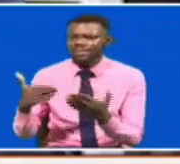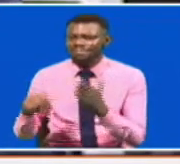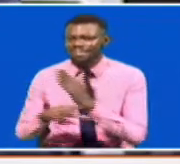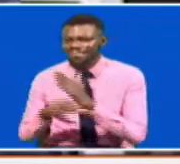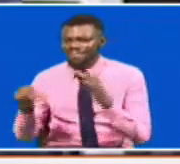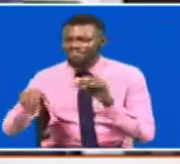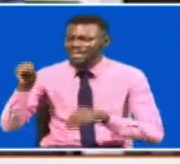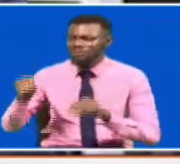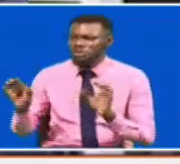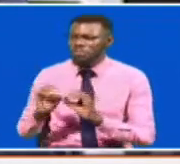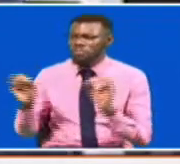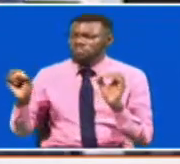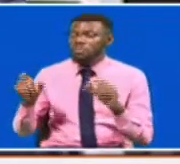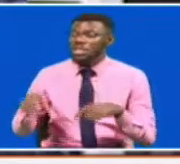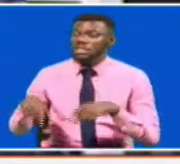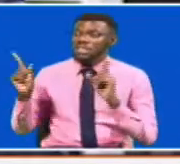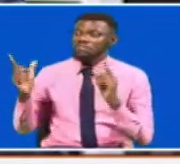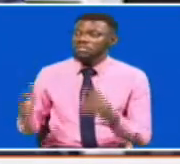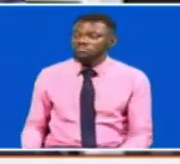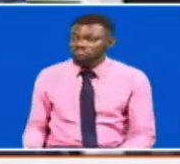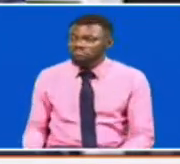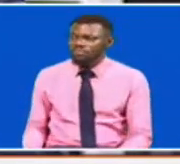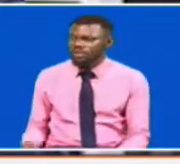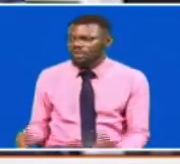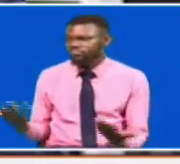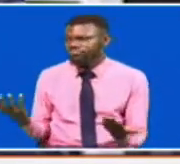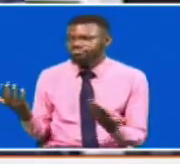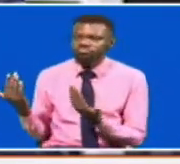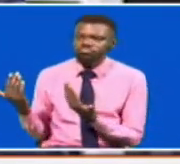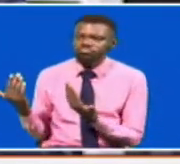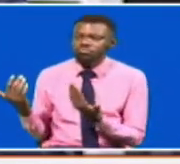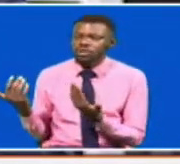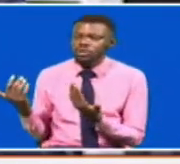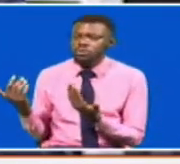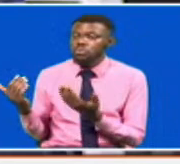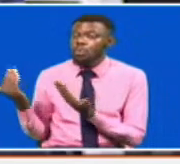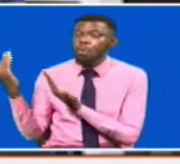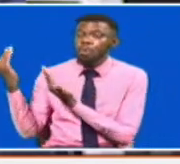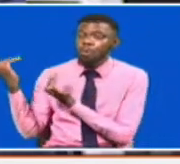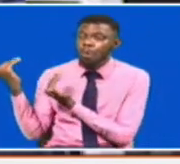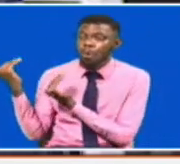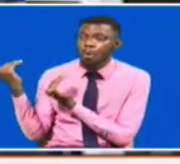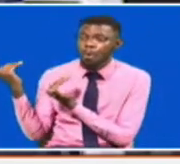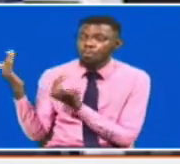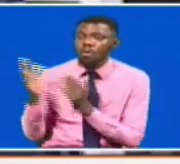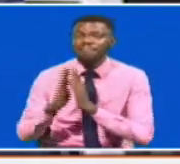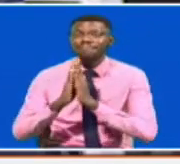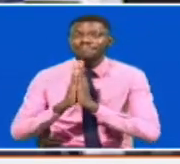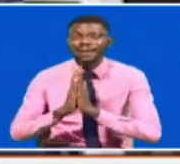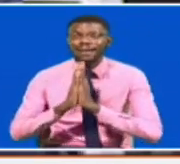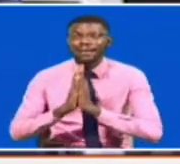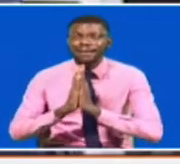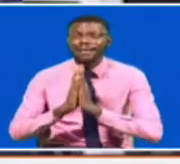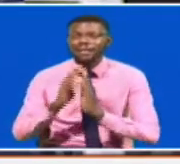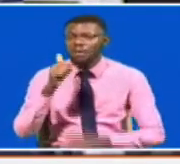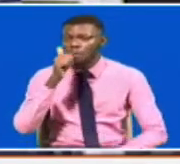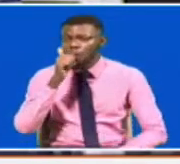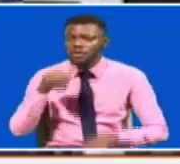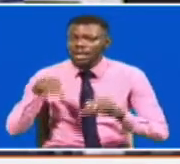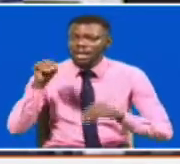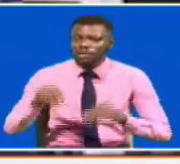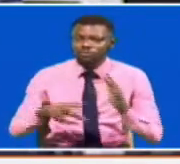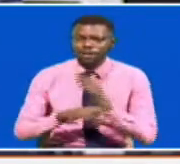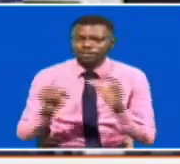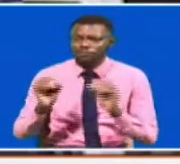You cannot expect electoral fraud, you know, you cannot hope wish and pray, you know, that there will be no electoral